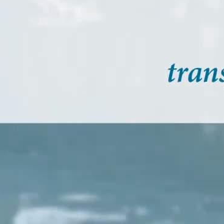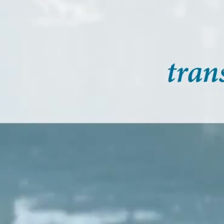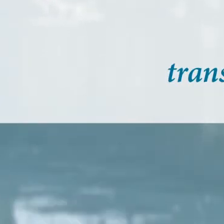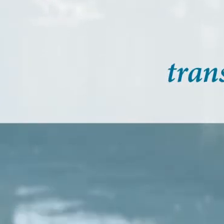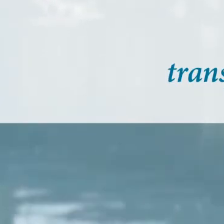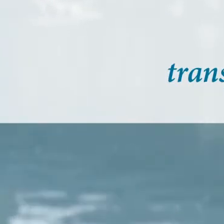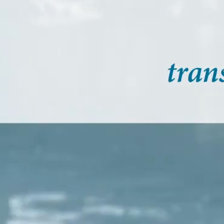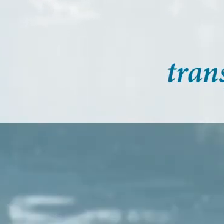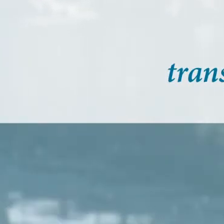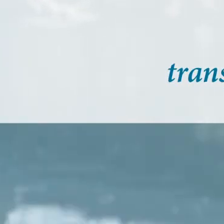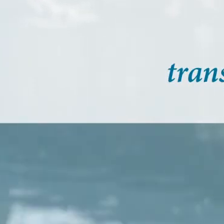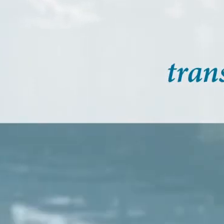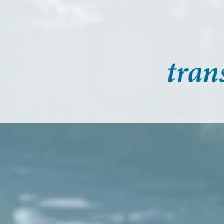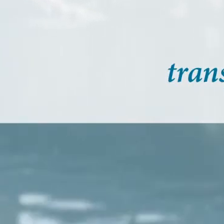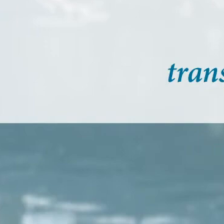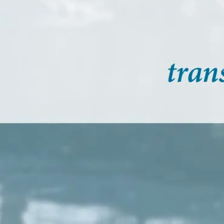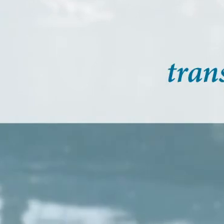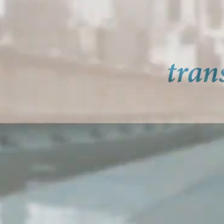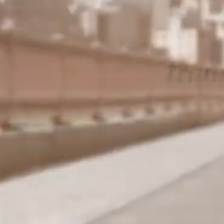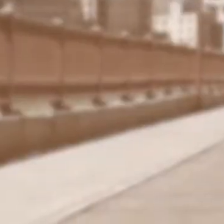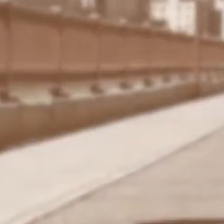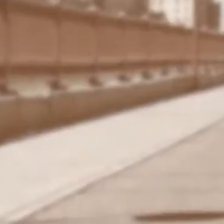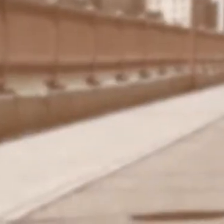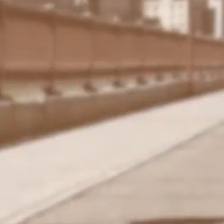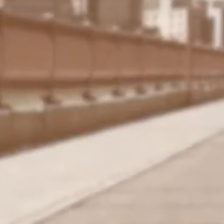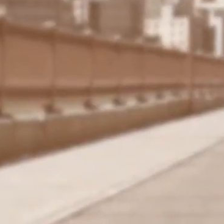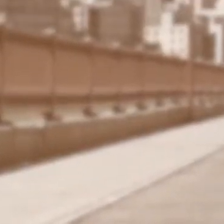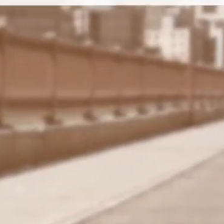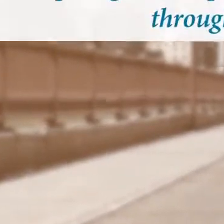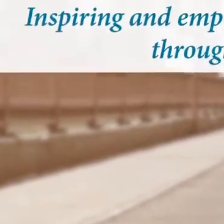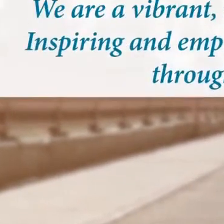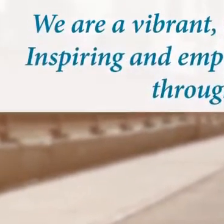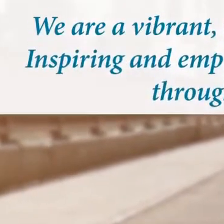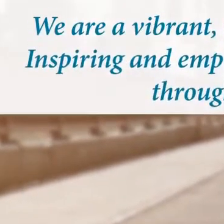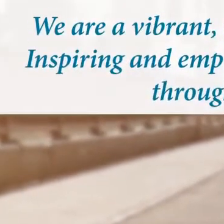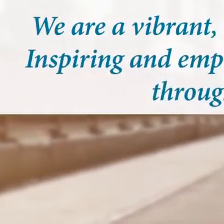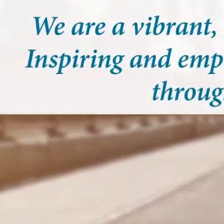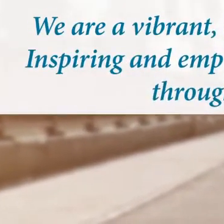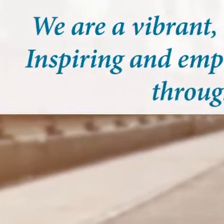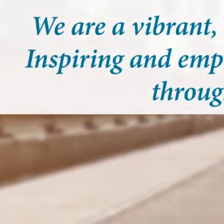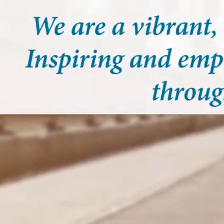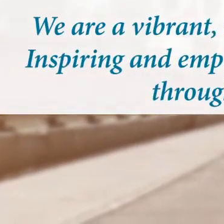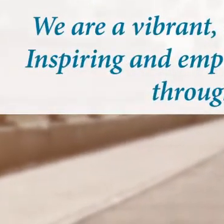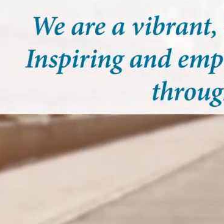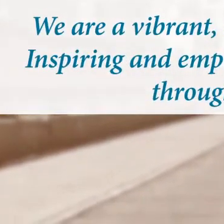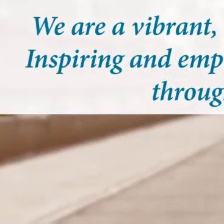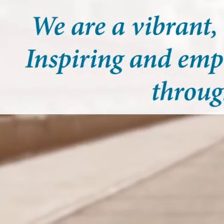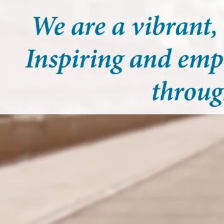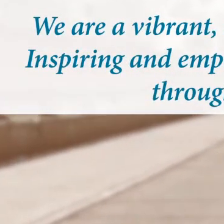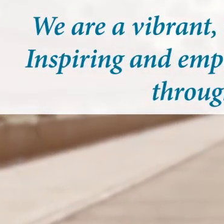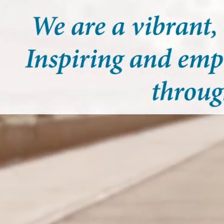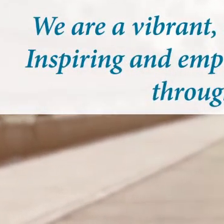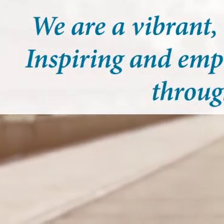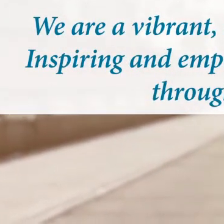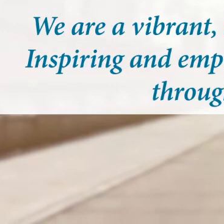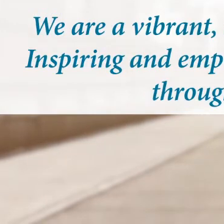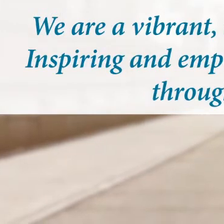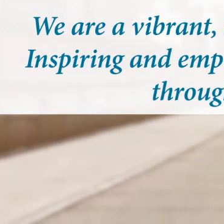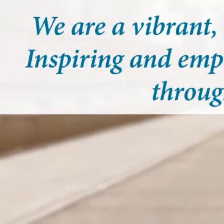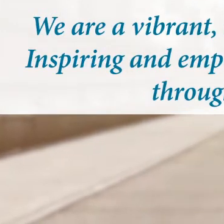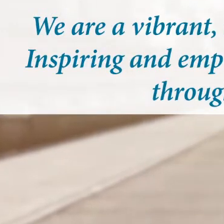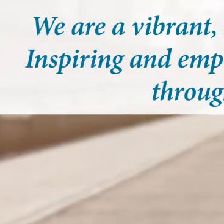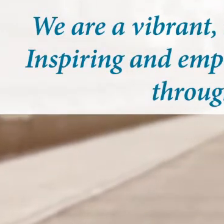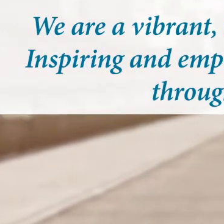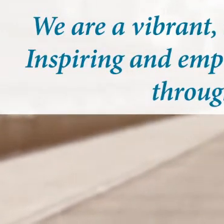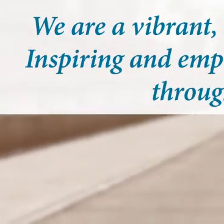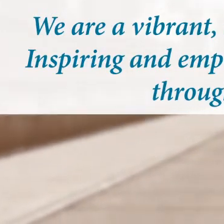compassion. And our mission statement, we are a vibrant, inclusive, prosperous spiritual